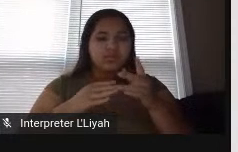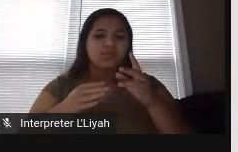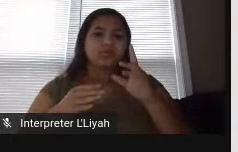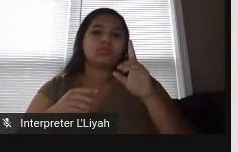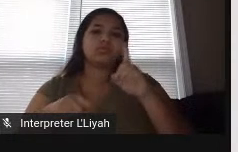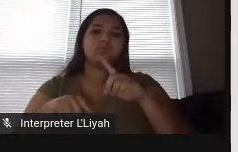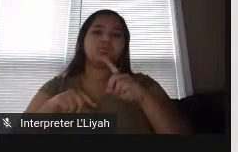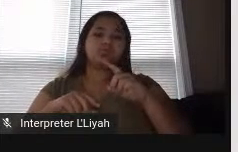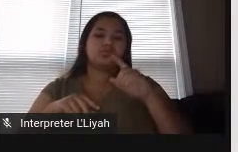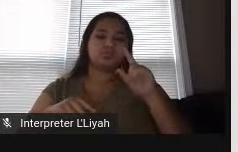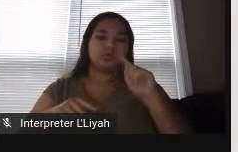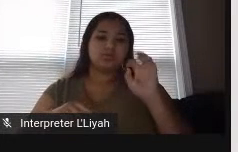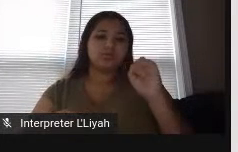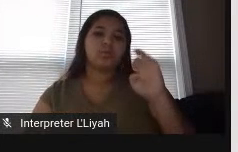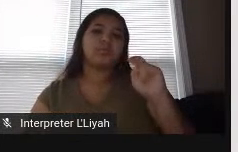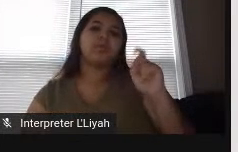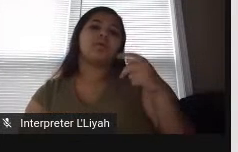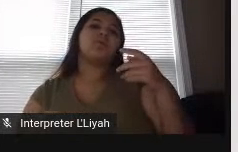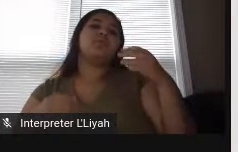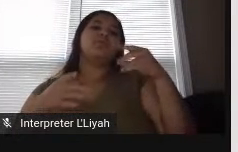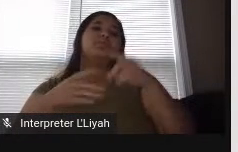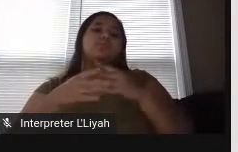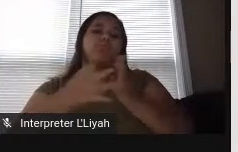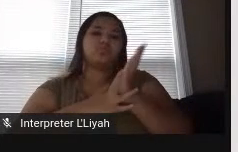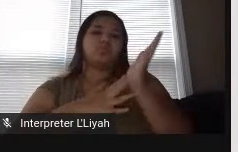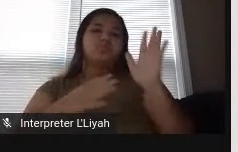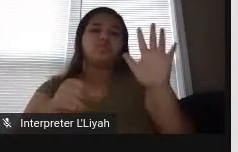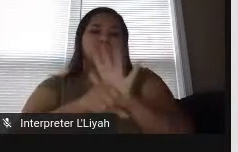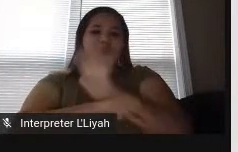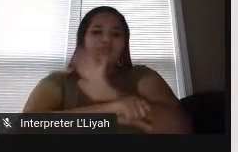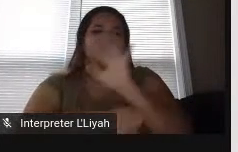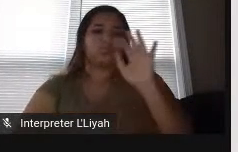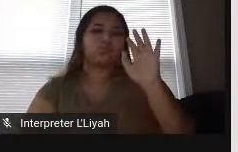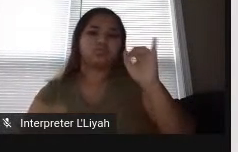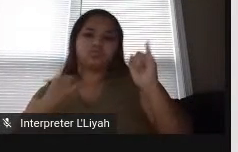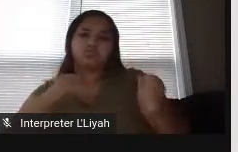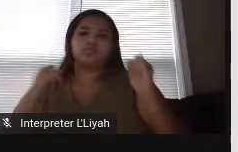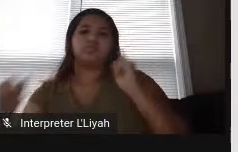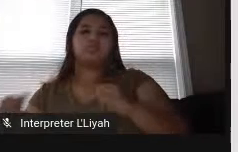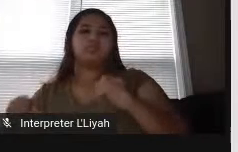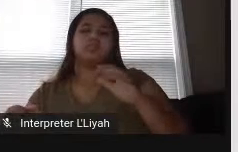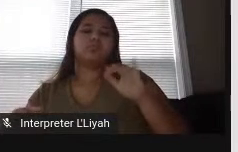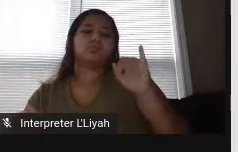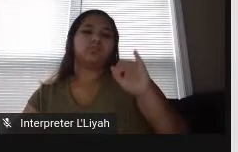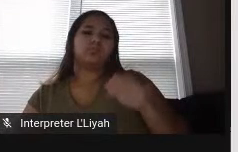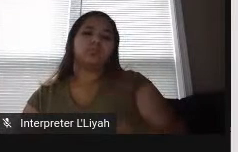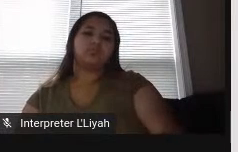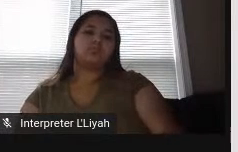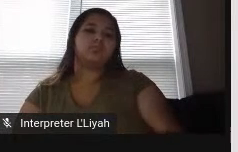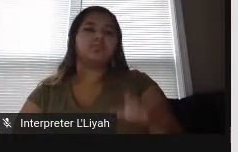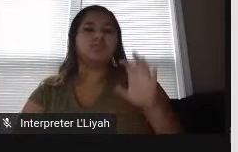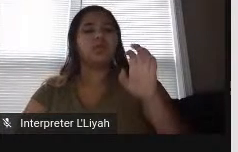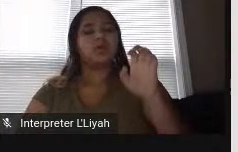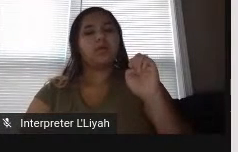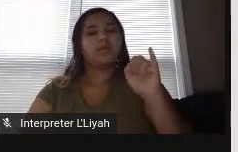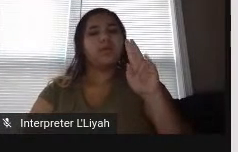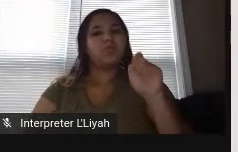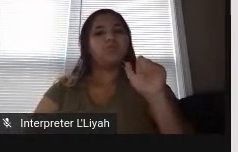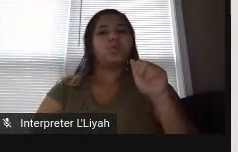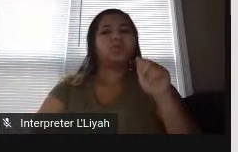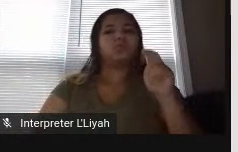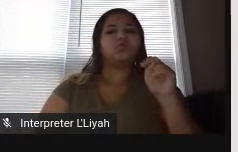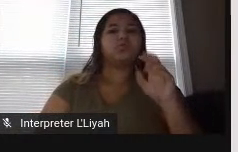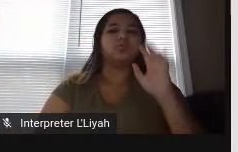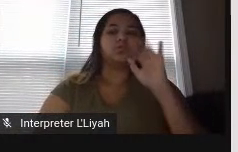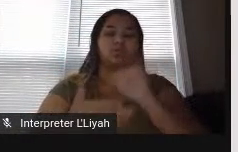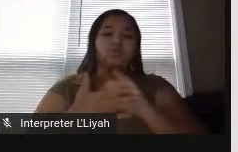determined through a full and individual individual evaluation